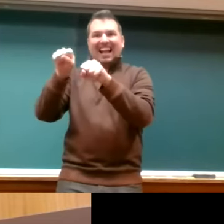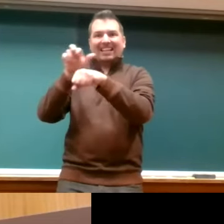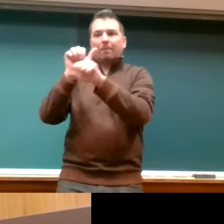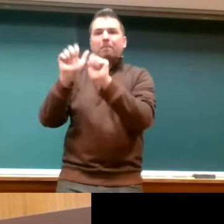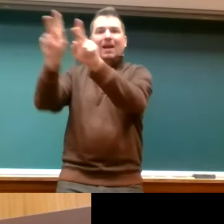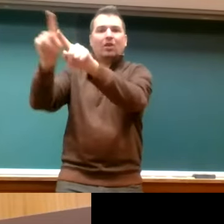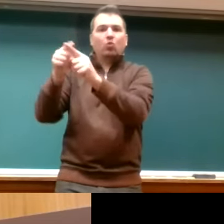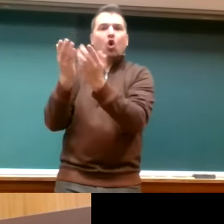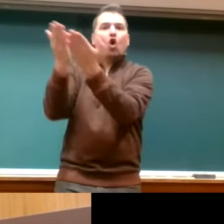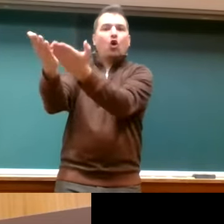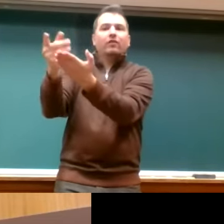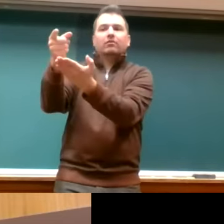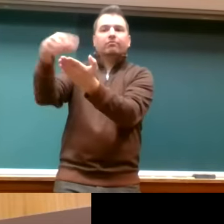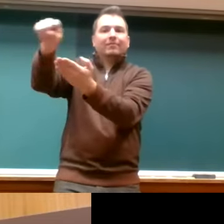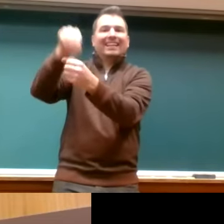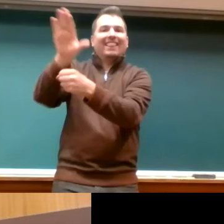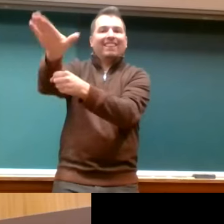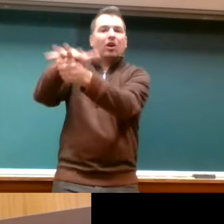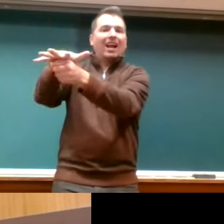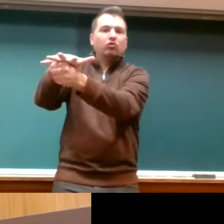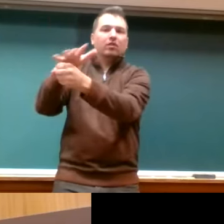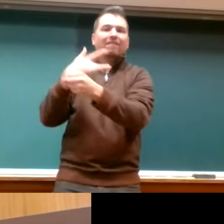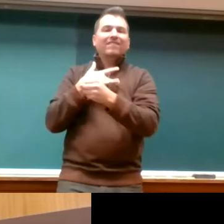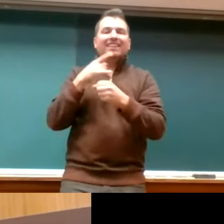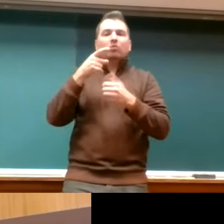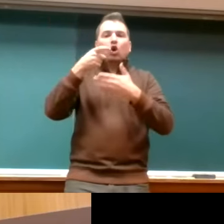much more cost effective for their own leaders and helpers to do it.